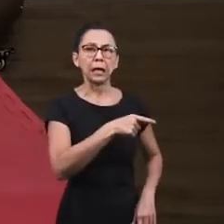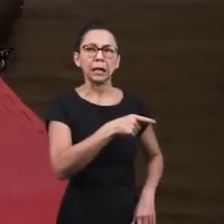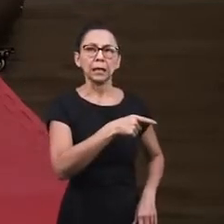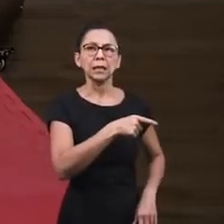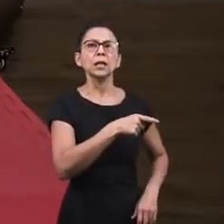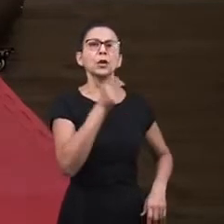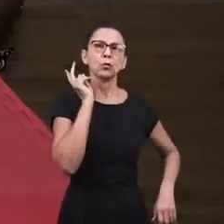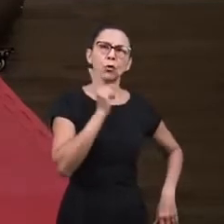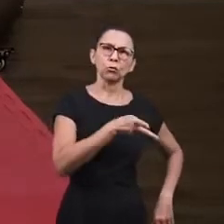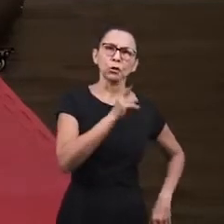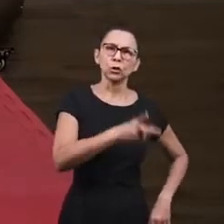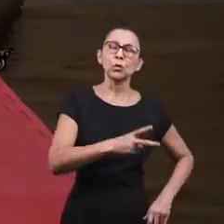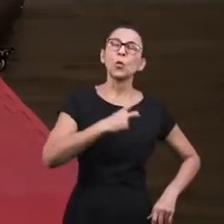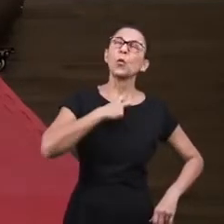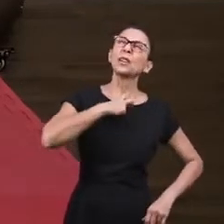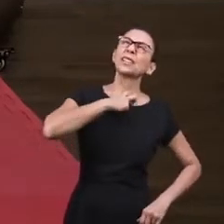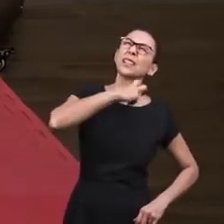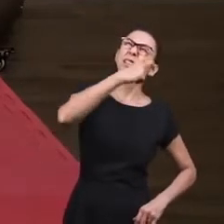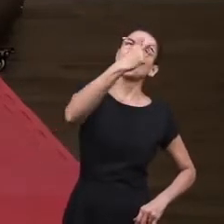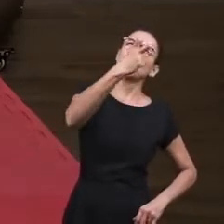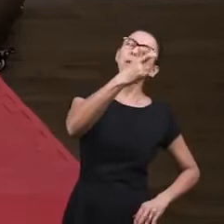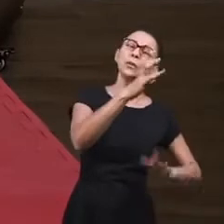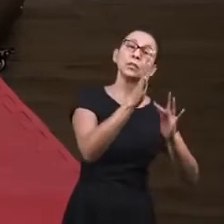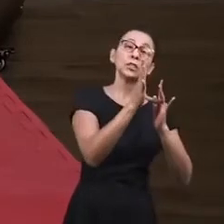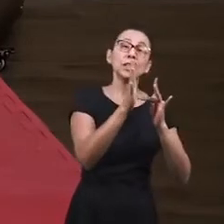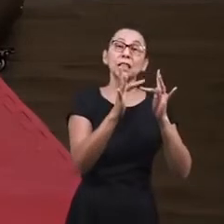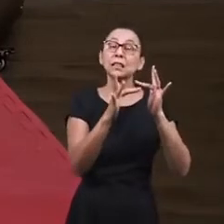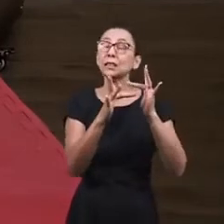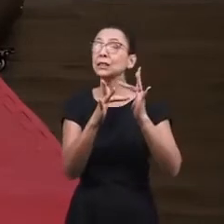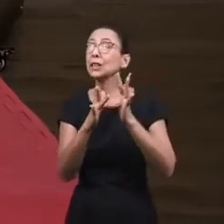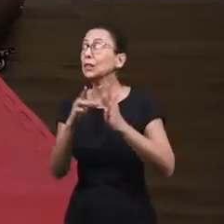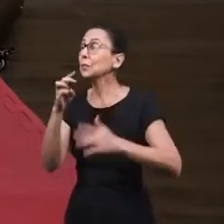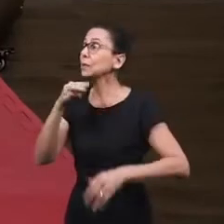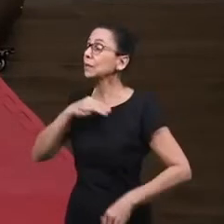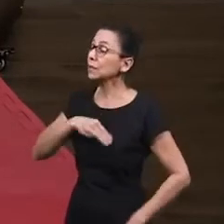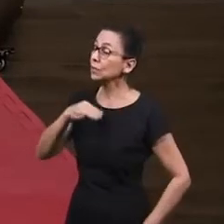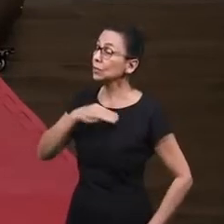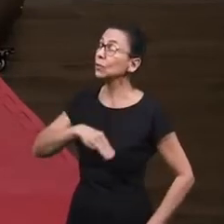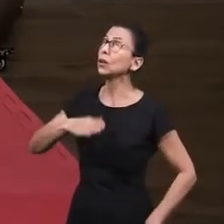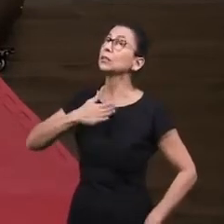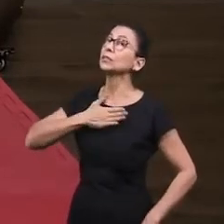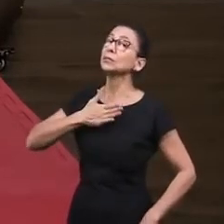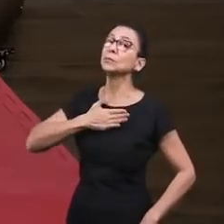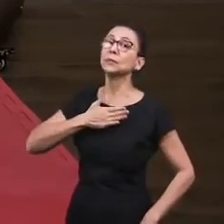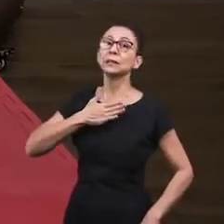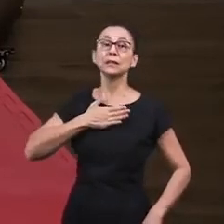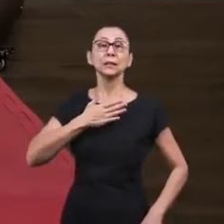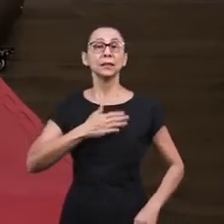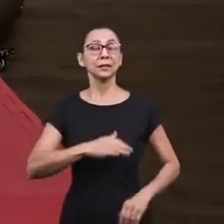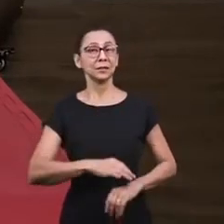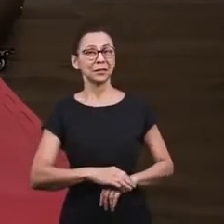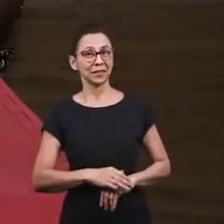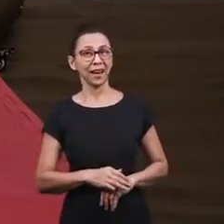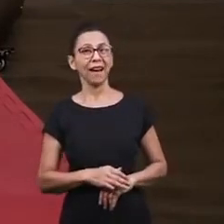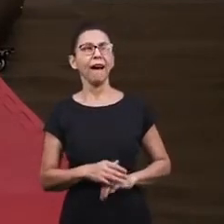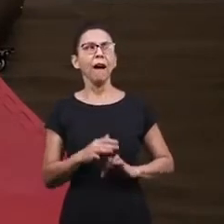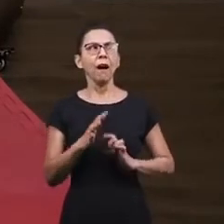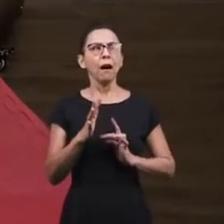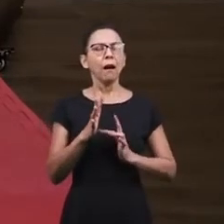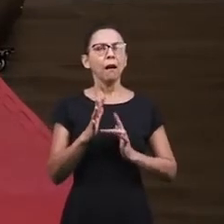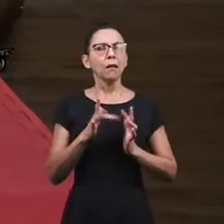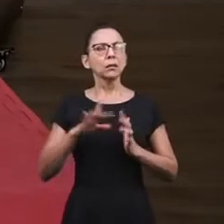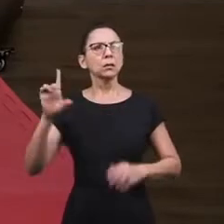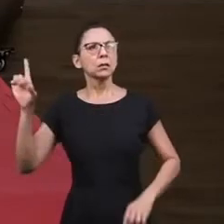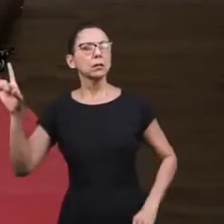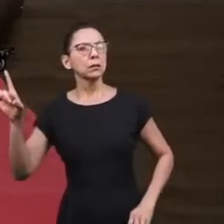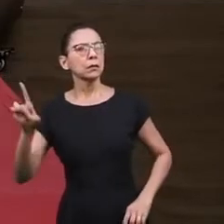give up. He screamed even louder, Jesus, have mercy on me. And